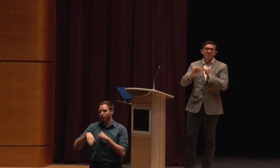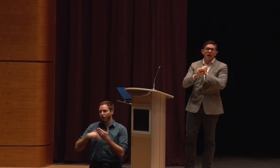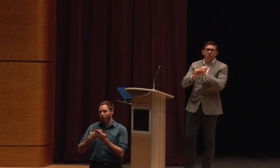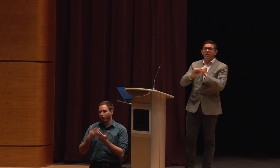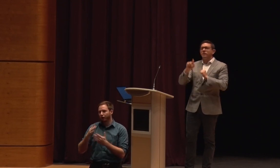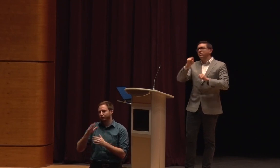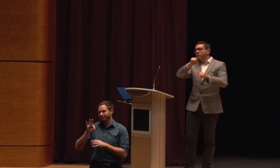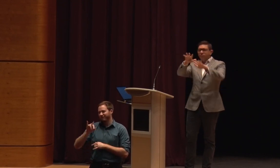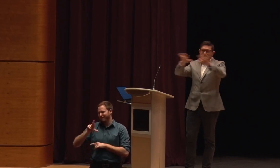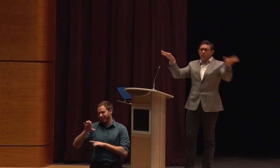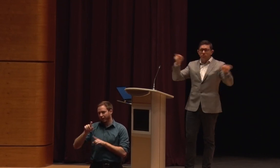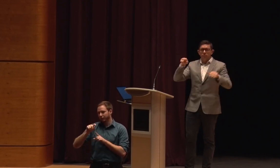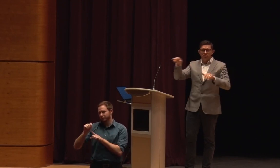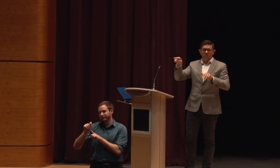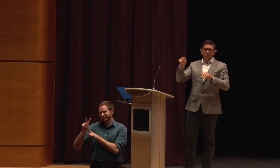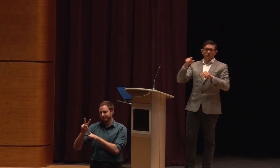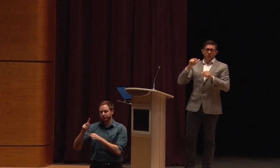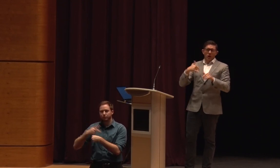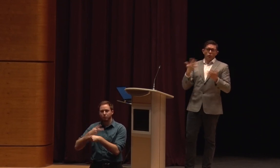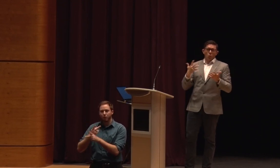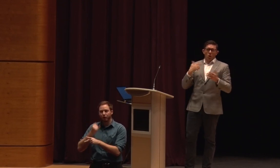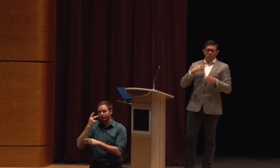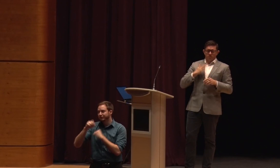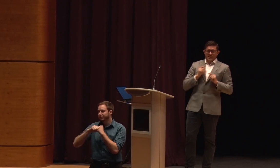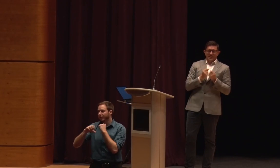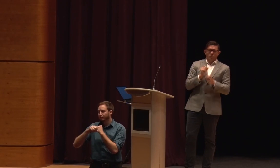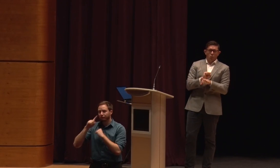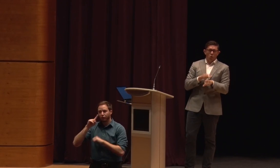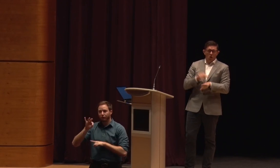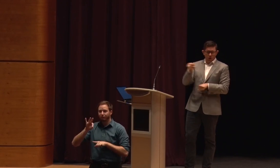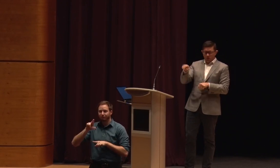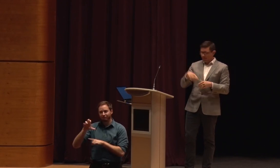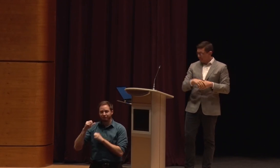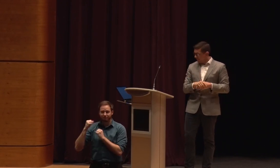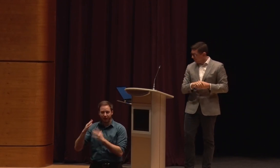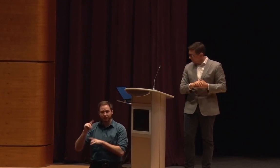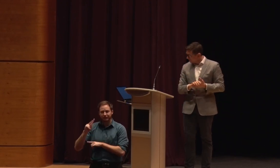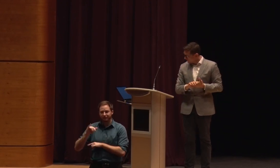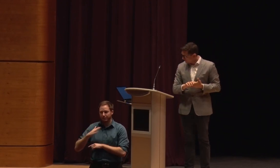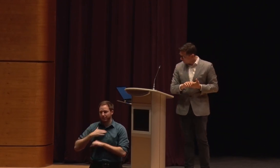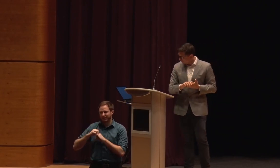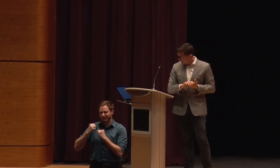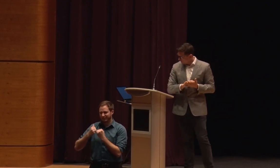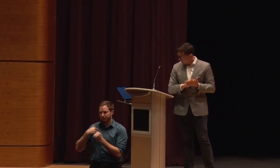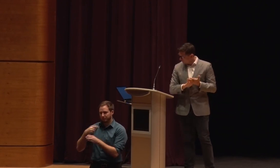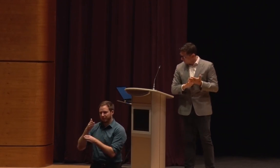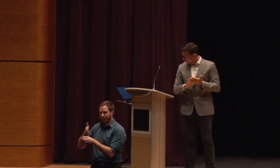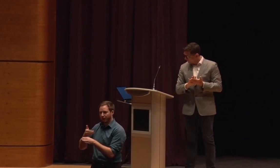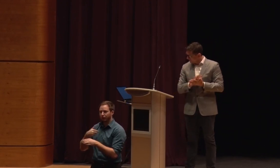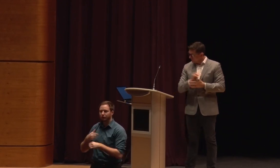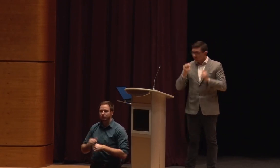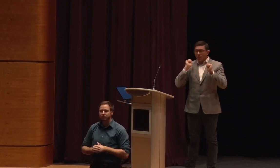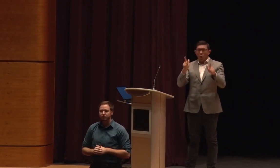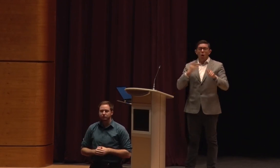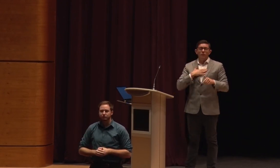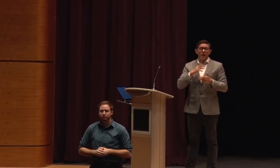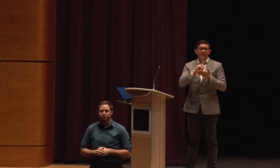TV product. So if you see advertisements out there, that is what my team works on.